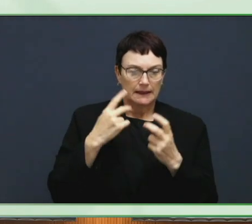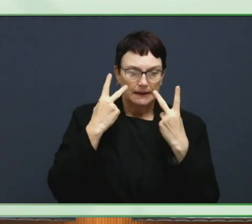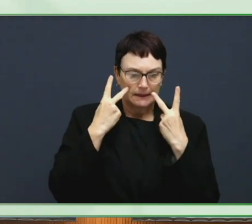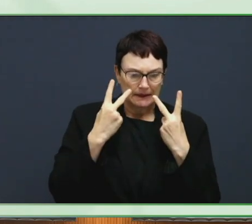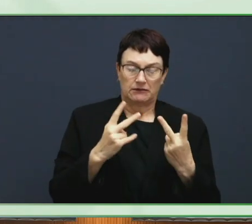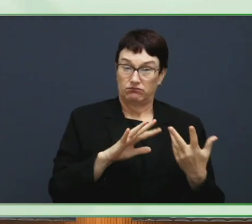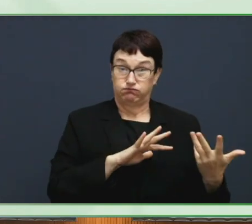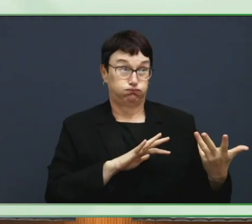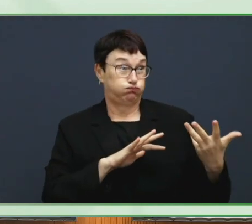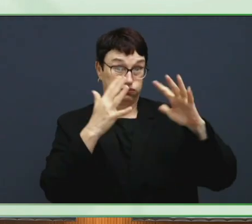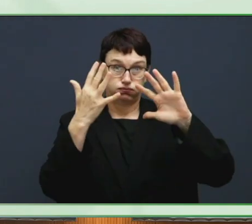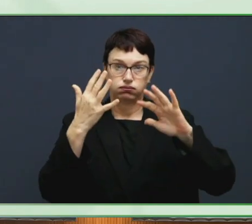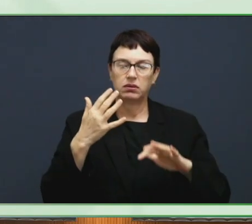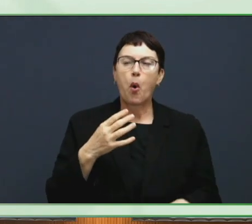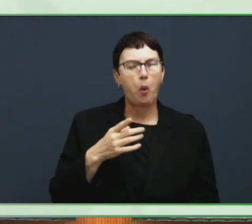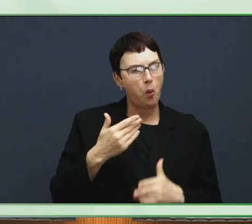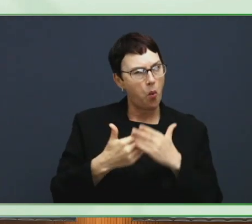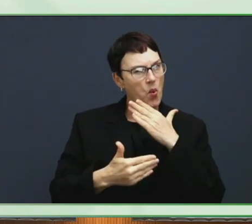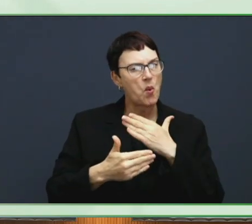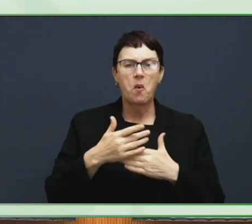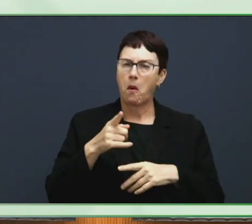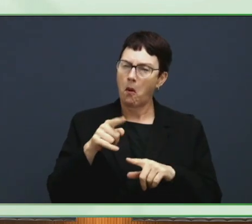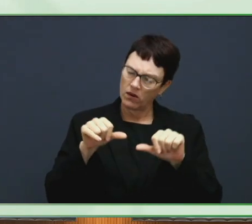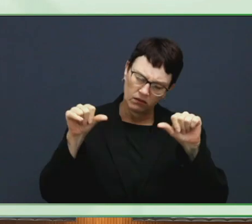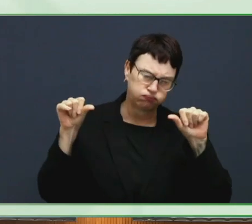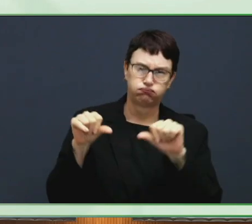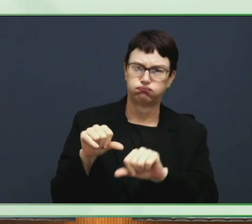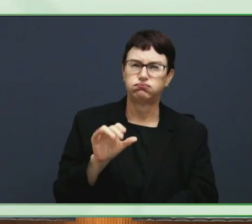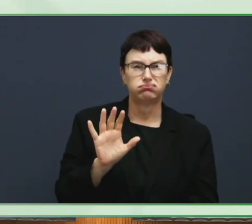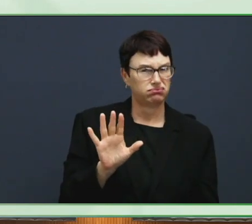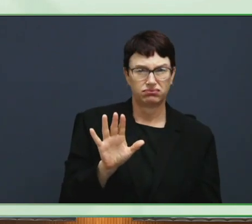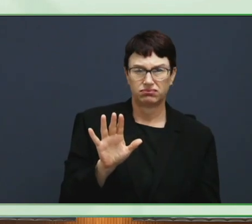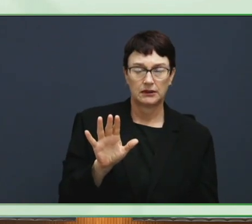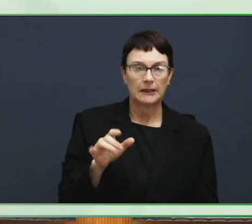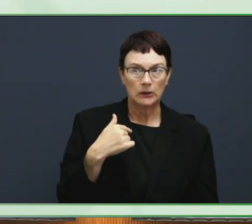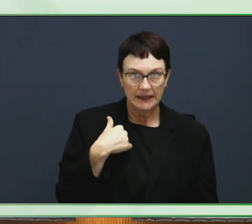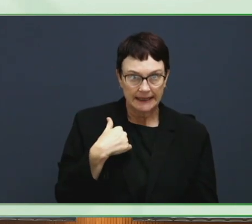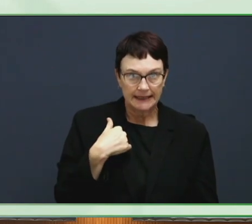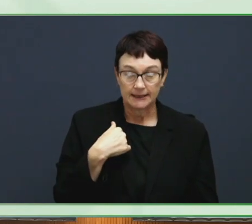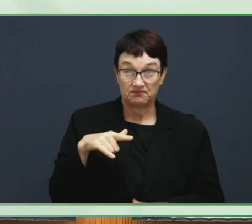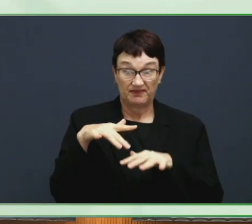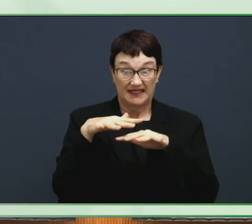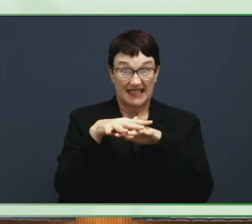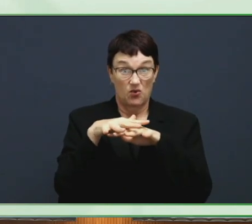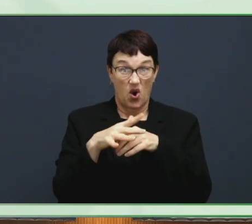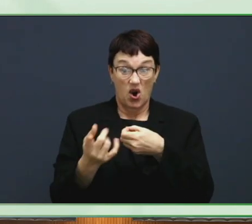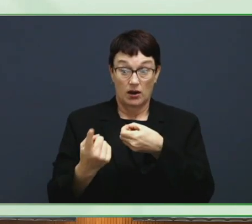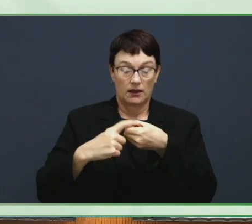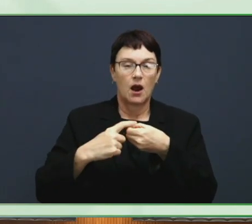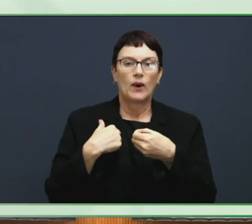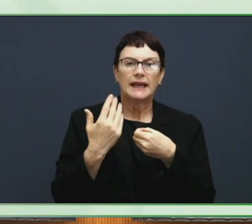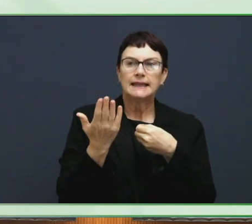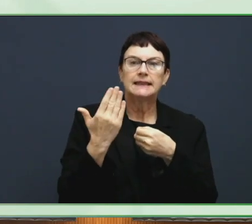disproportionately affected, we invited disability organizations to join the platform, to